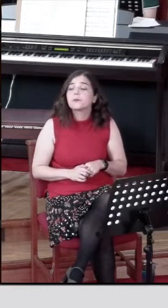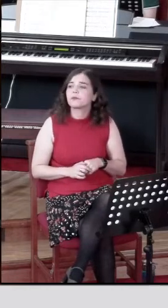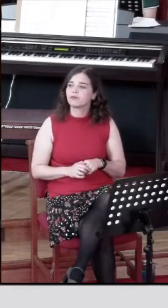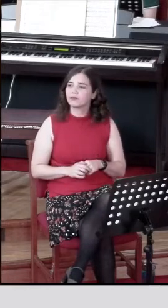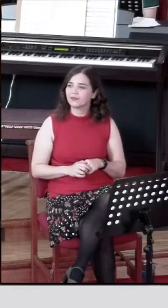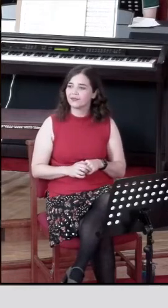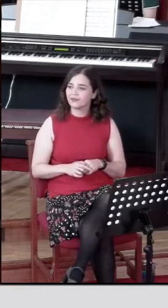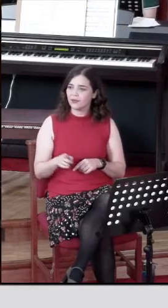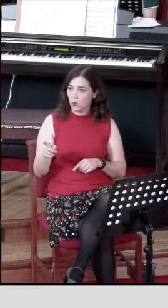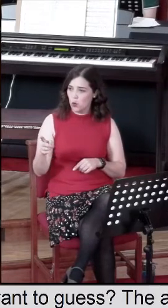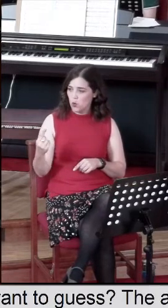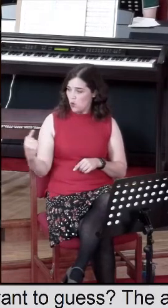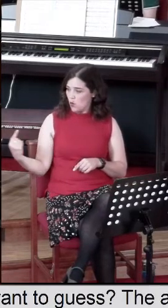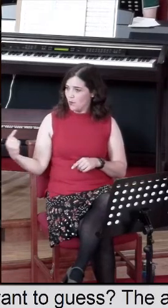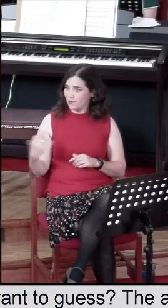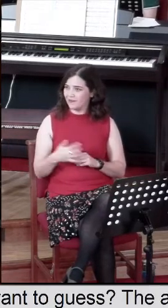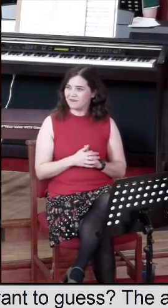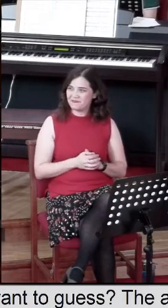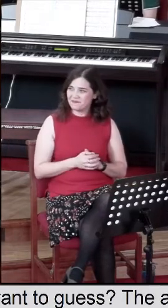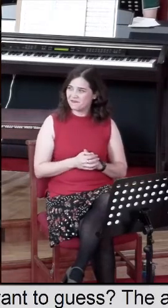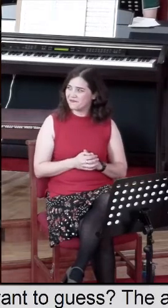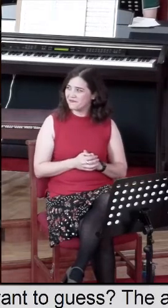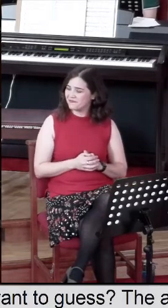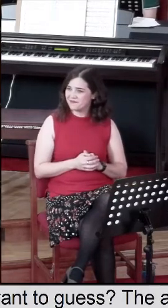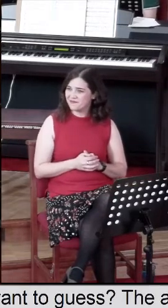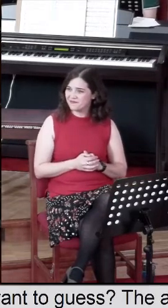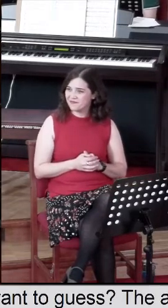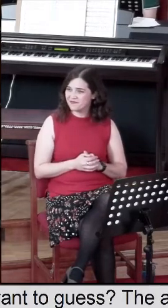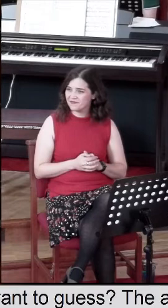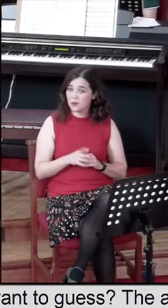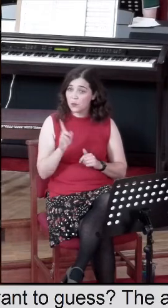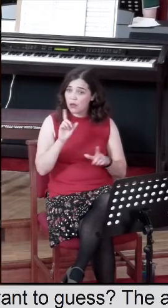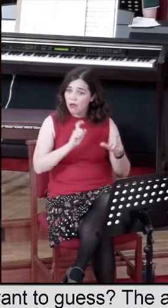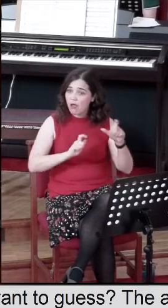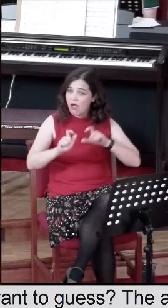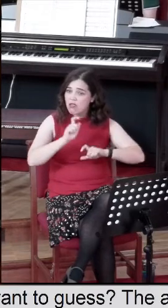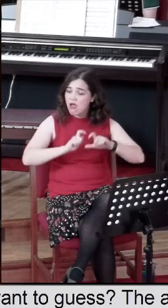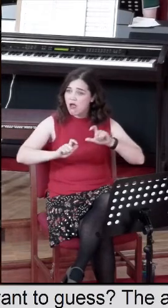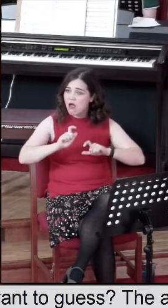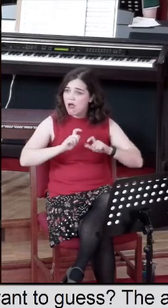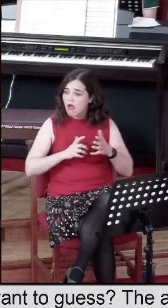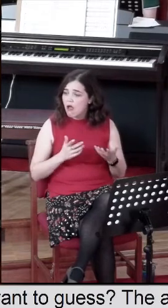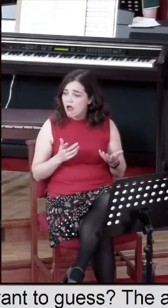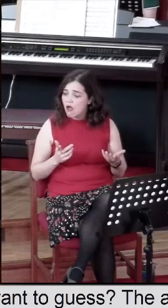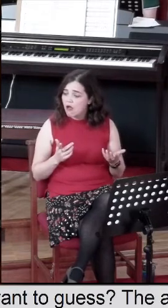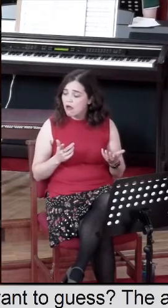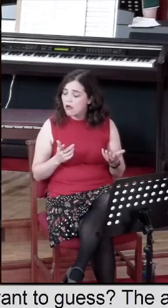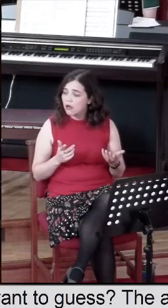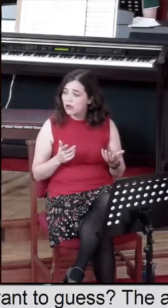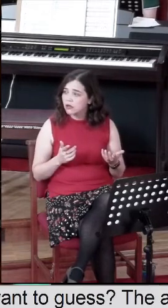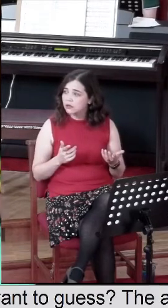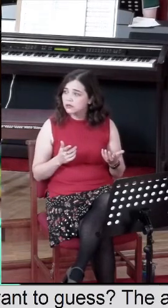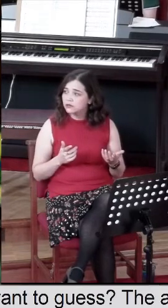myself what the answer is. Right. What colour would you like?